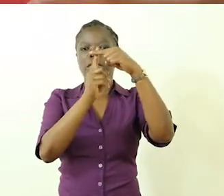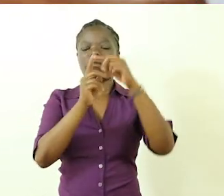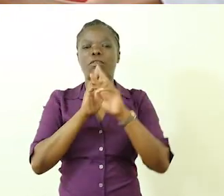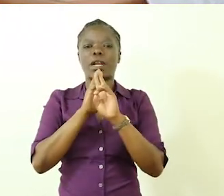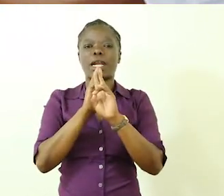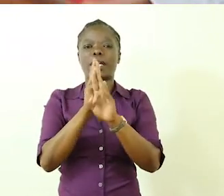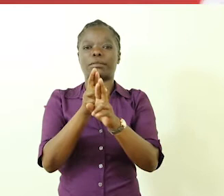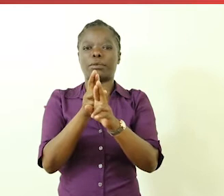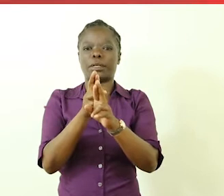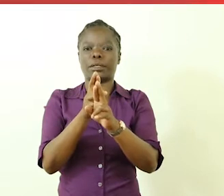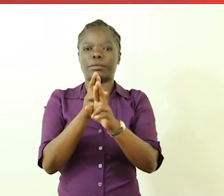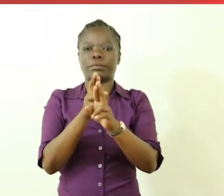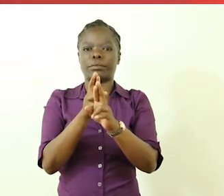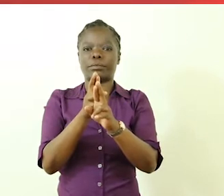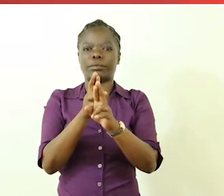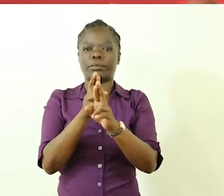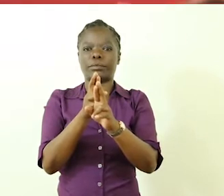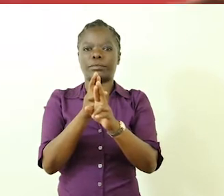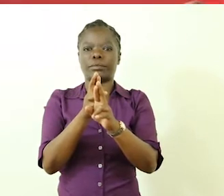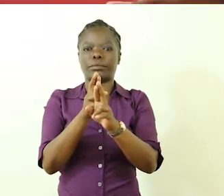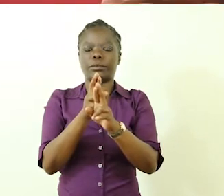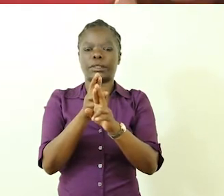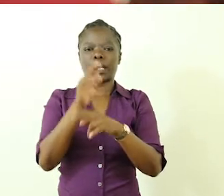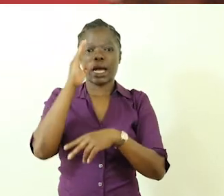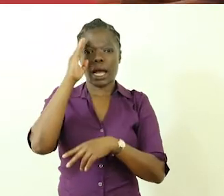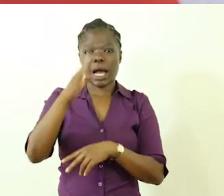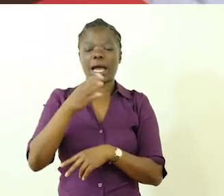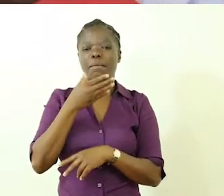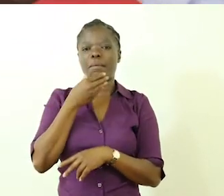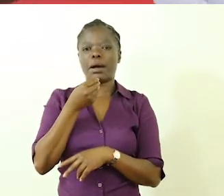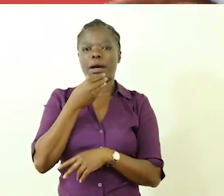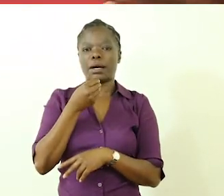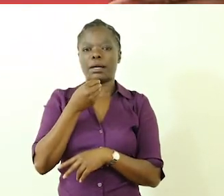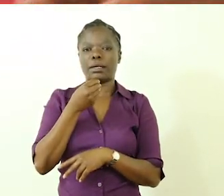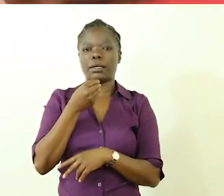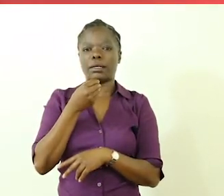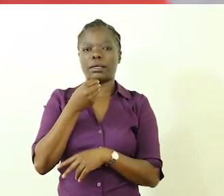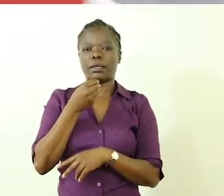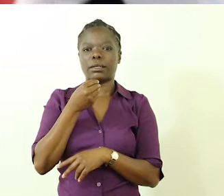response. Geoffrey! Hi, Baba! Hi!